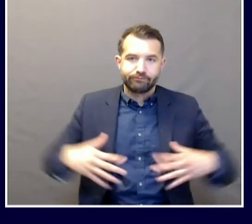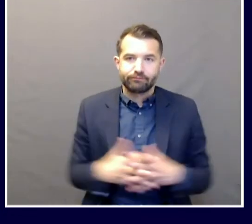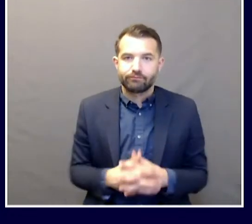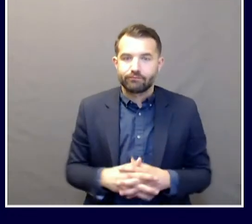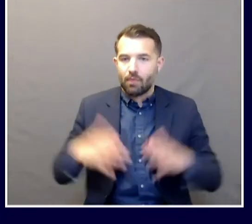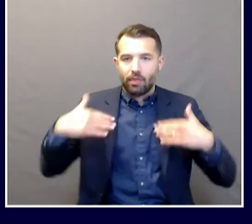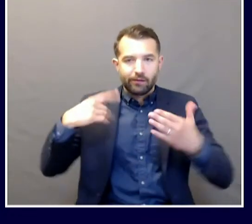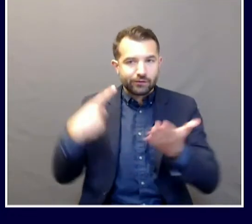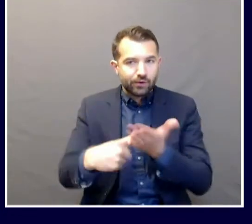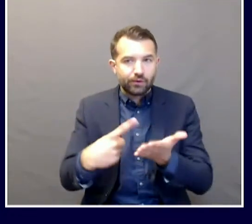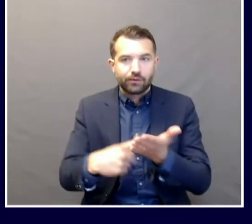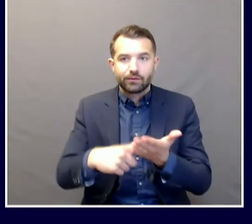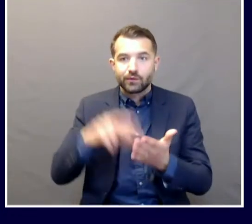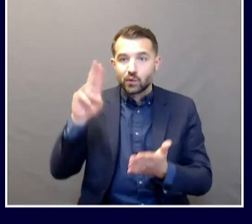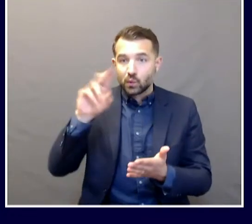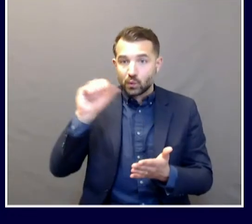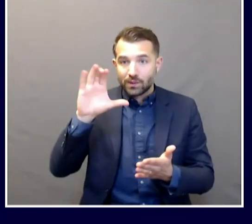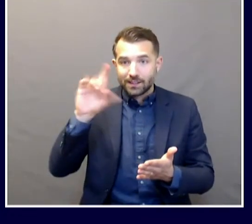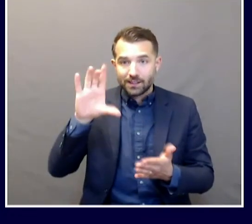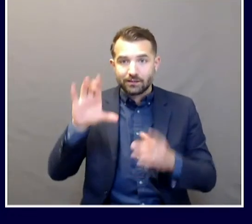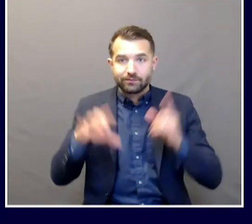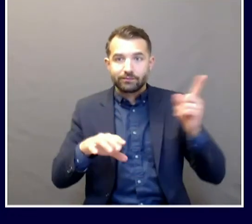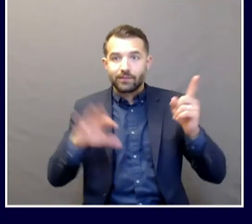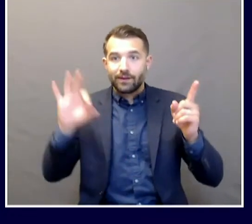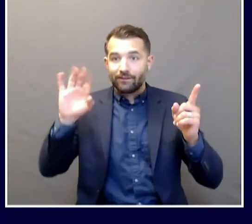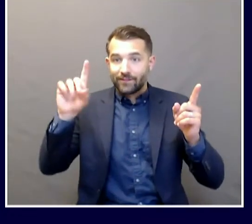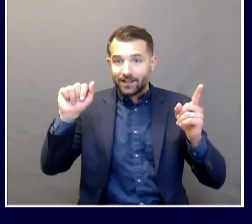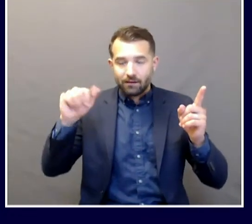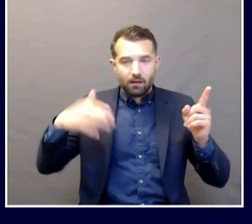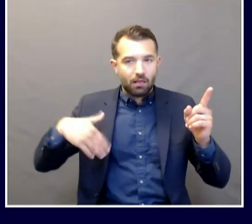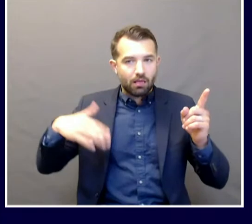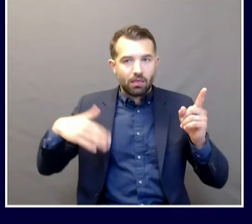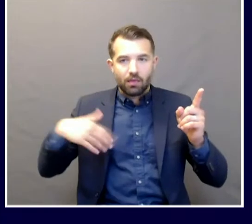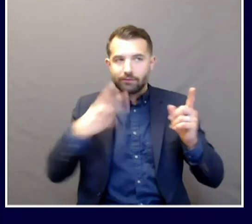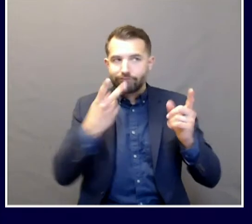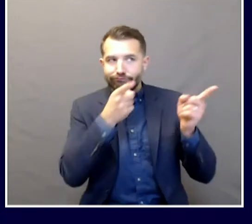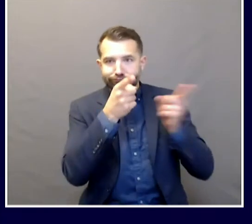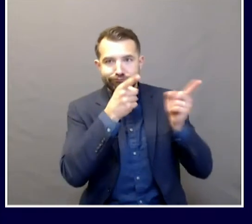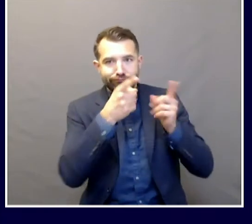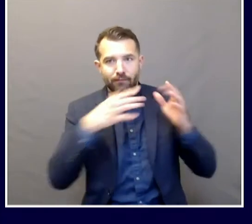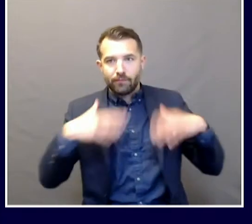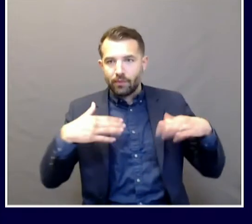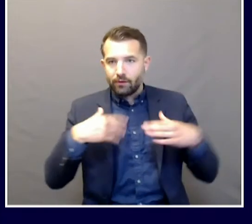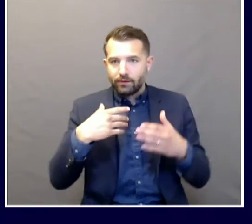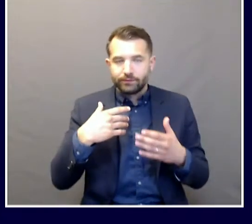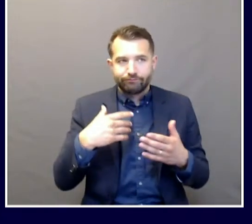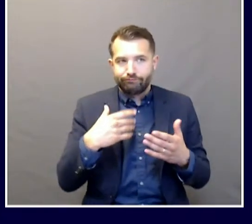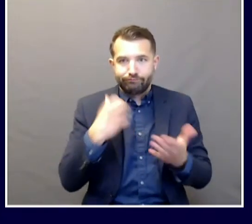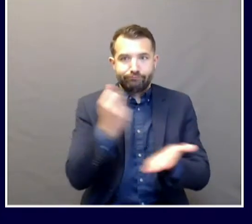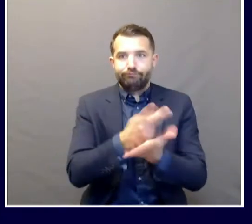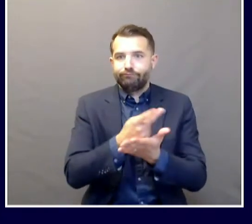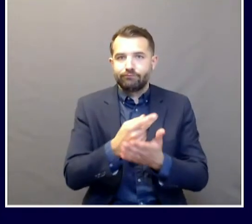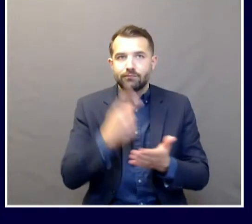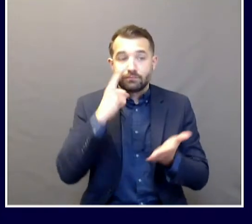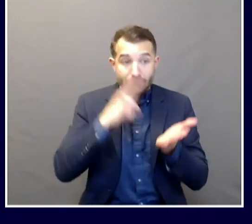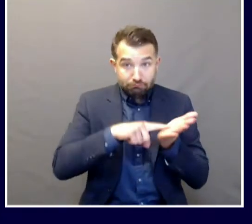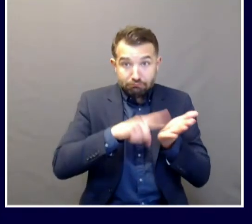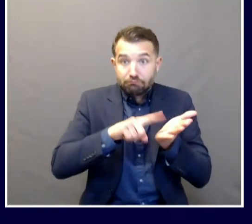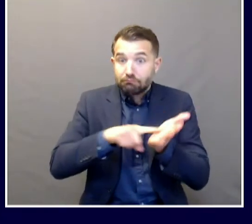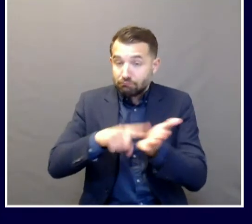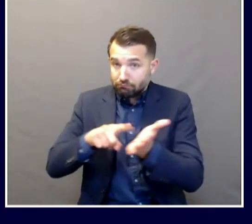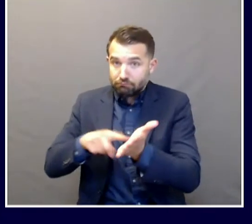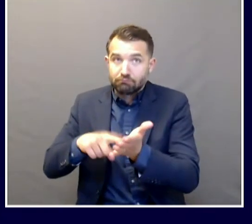the US FDA at this point. I know there's a lot of scientists that are researching the extent to which boosters might be needed, but at